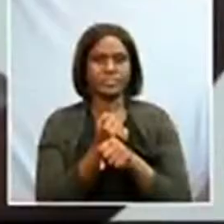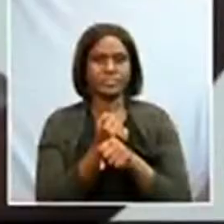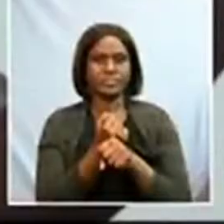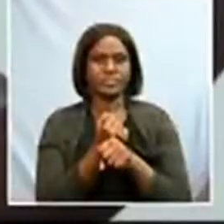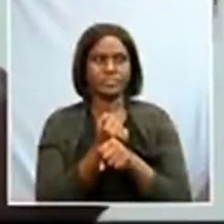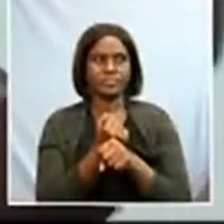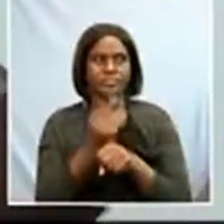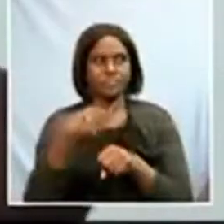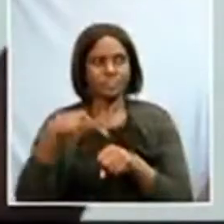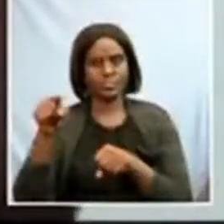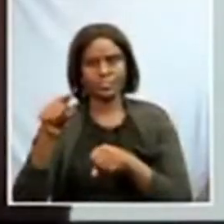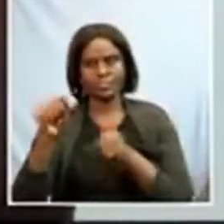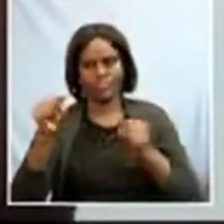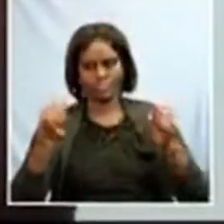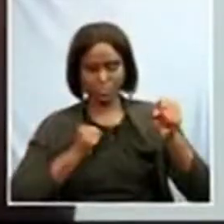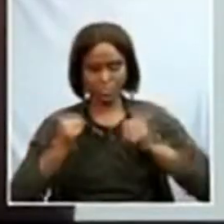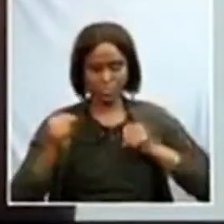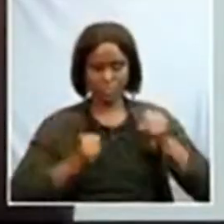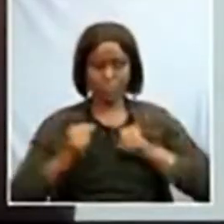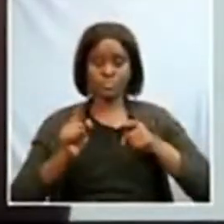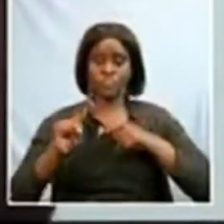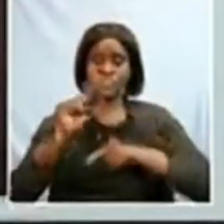We go to Rwanda today,